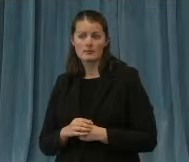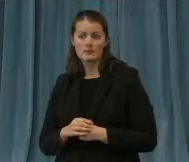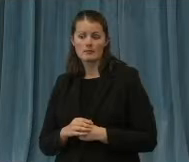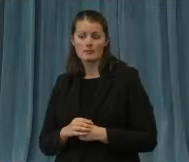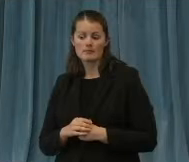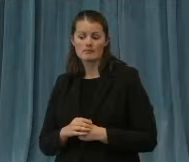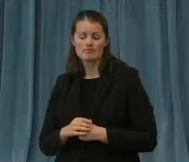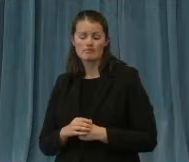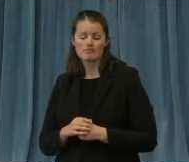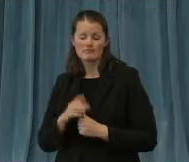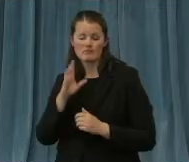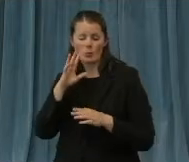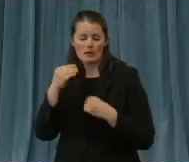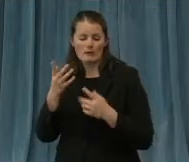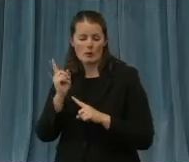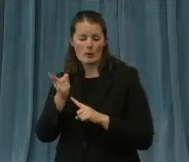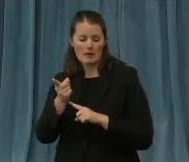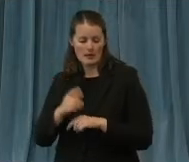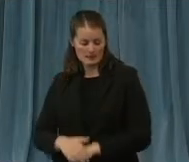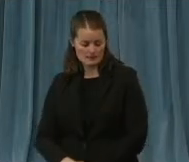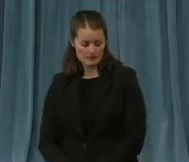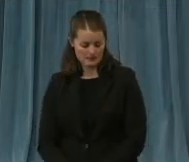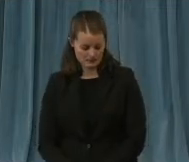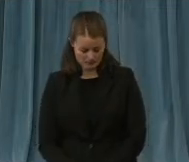And we'll give her just a second.